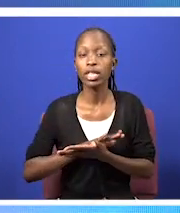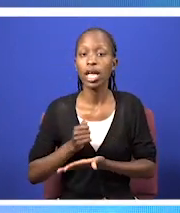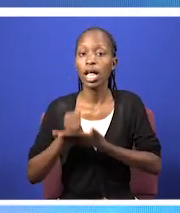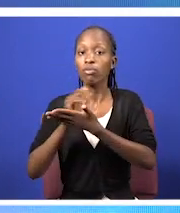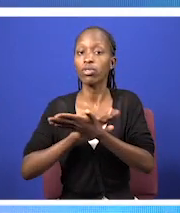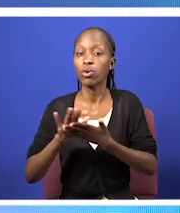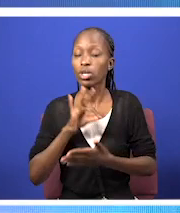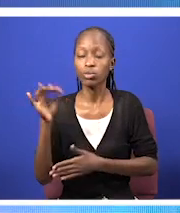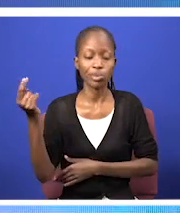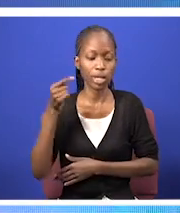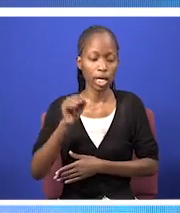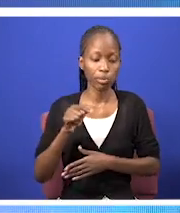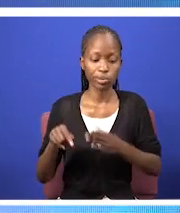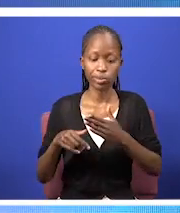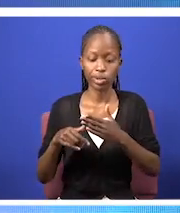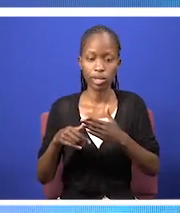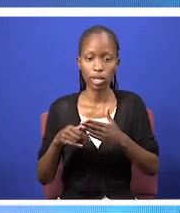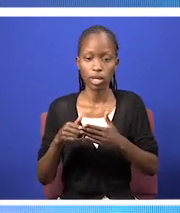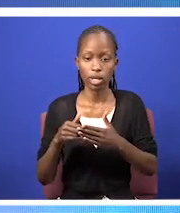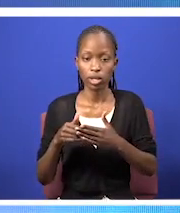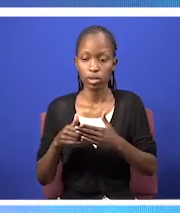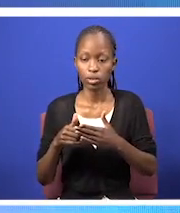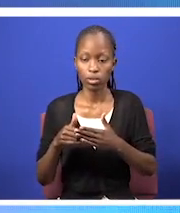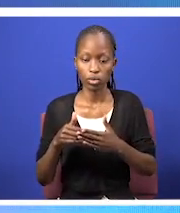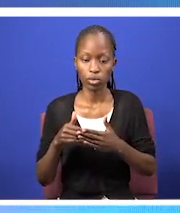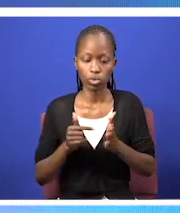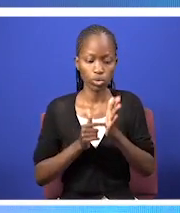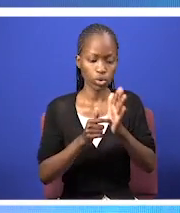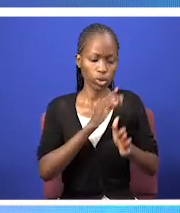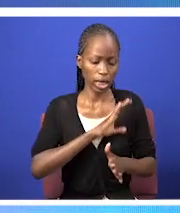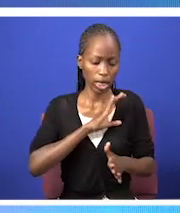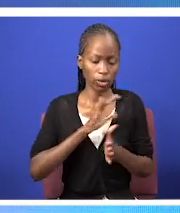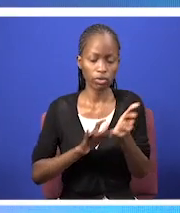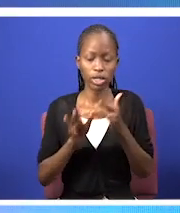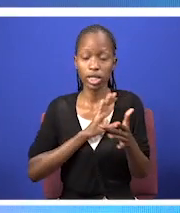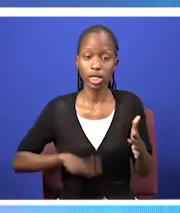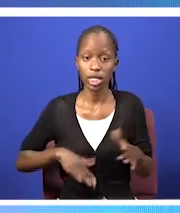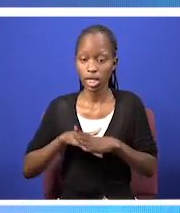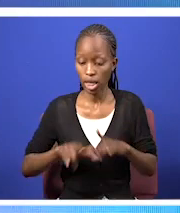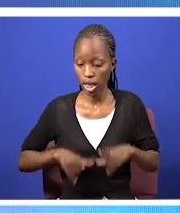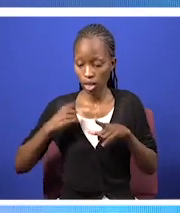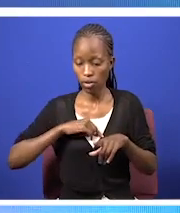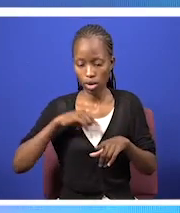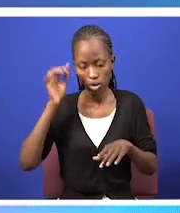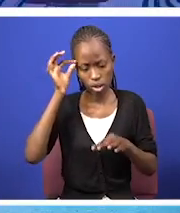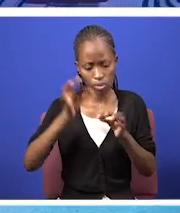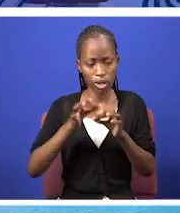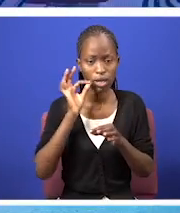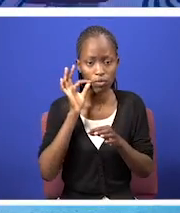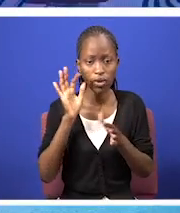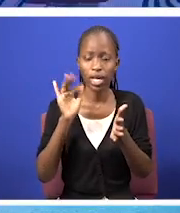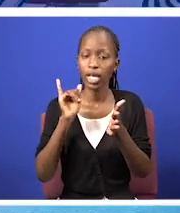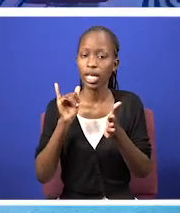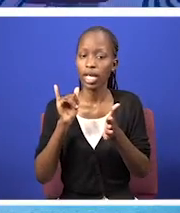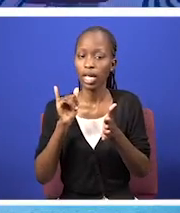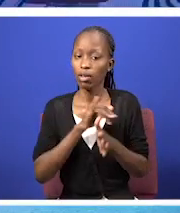Holy Spirit comes to build the character of Jesus Christ in our lives. We're reminded that the fruit that is